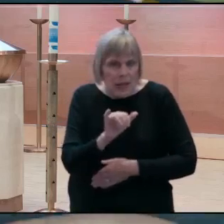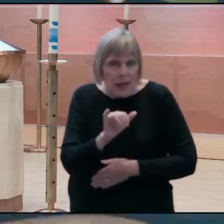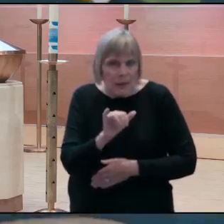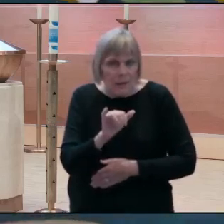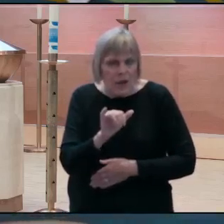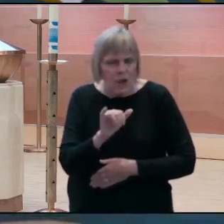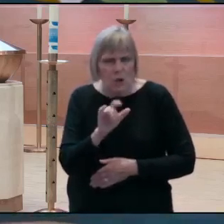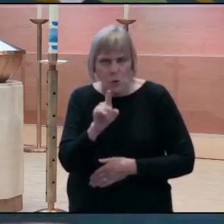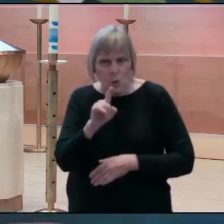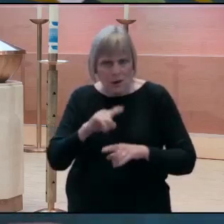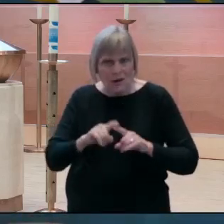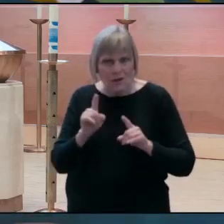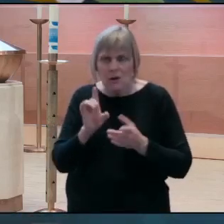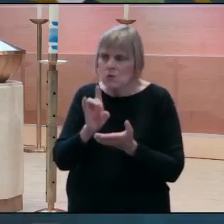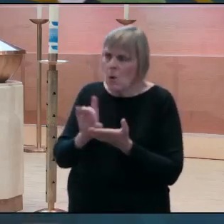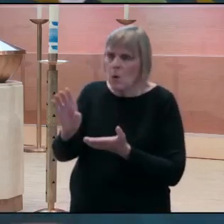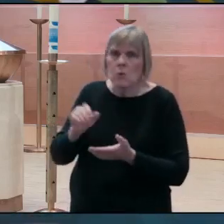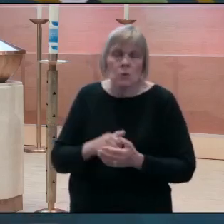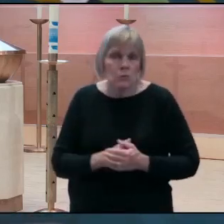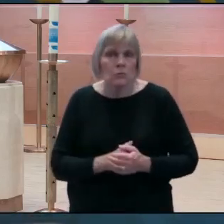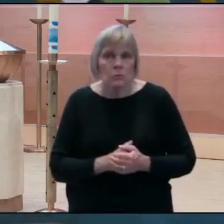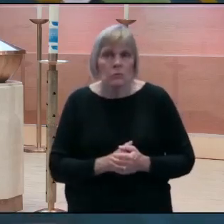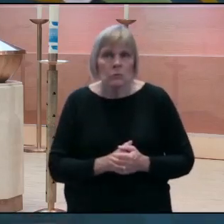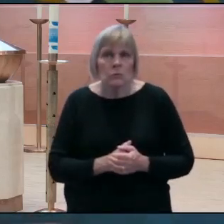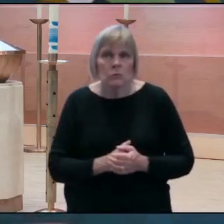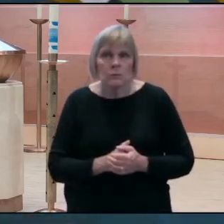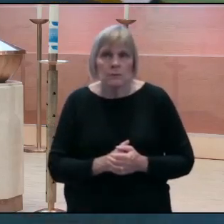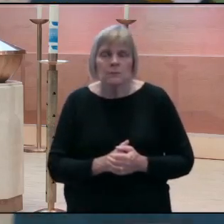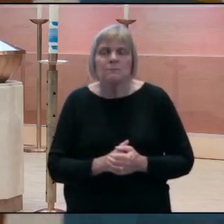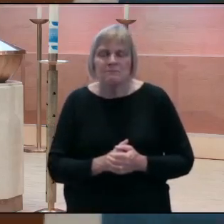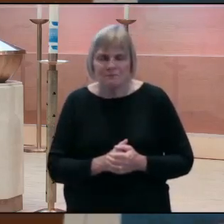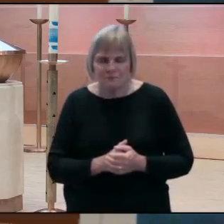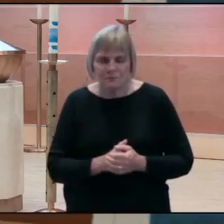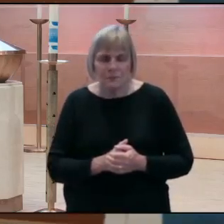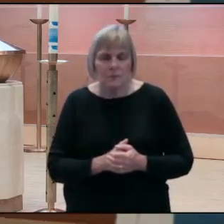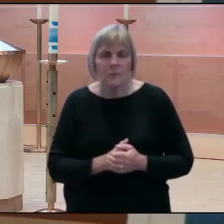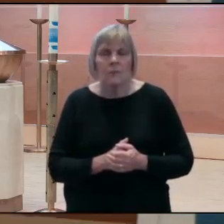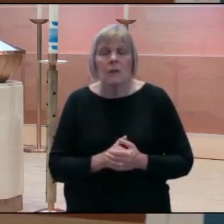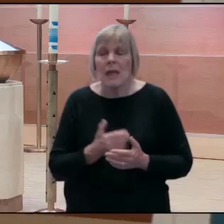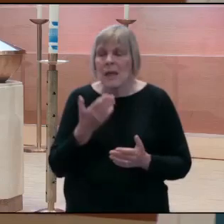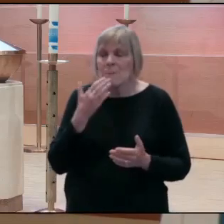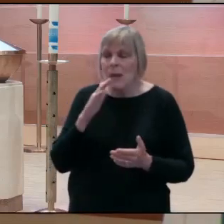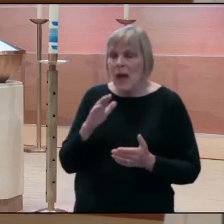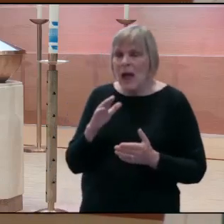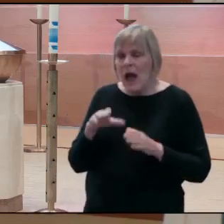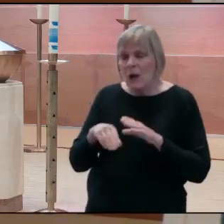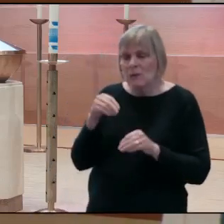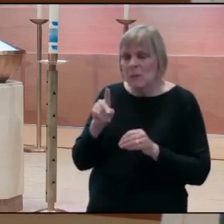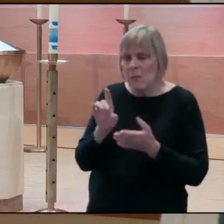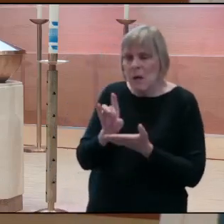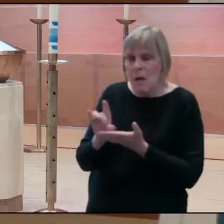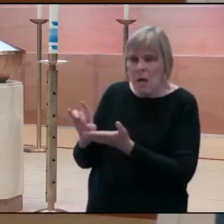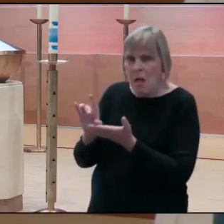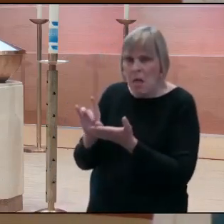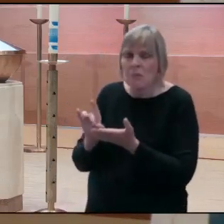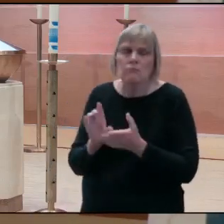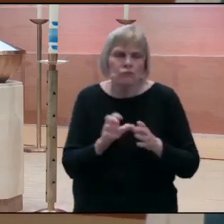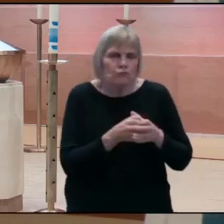you're not a part of that, you're out. So we just need to get rid of those bad outsiders